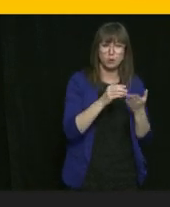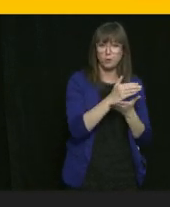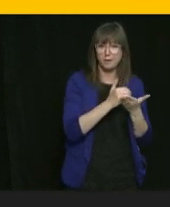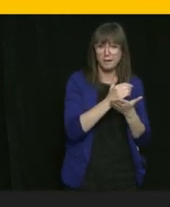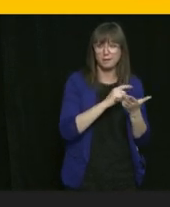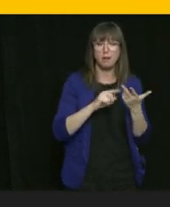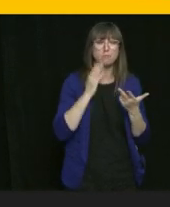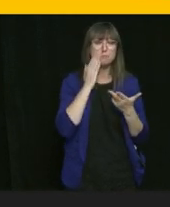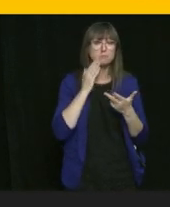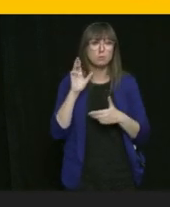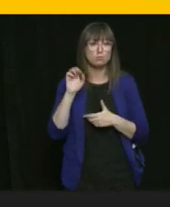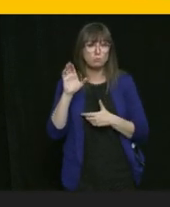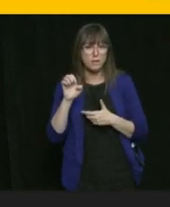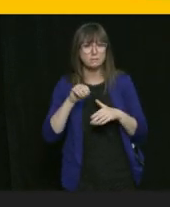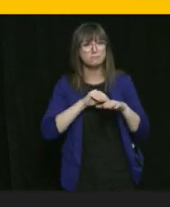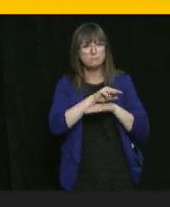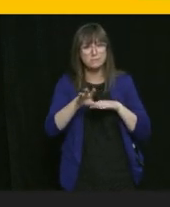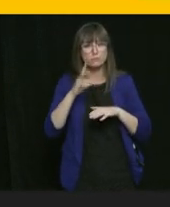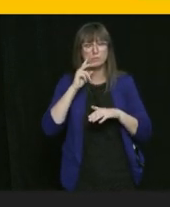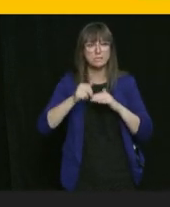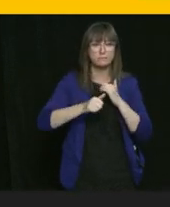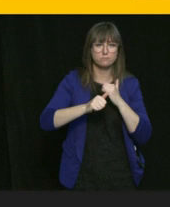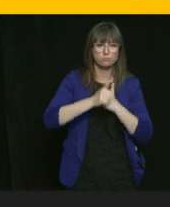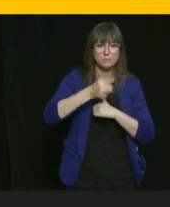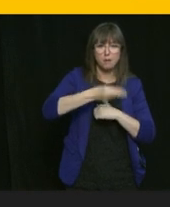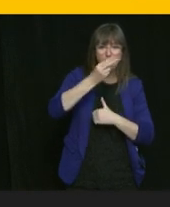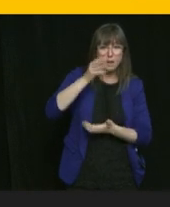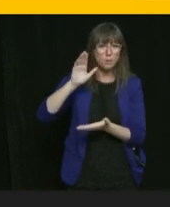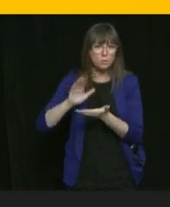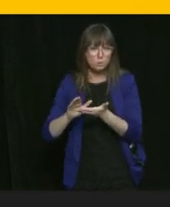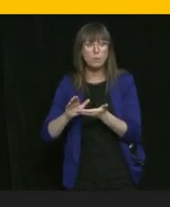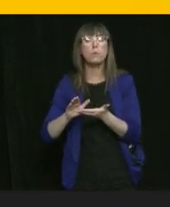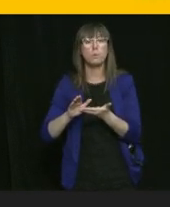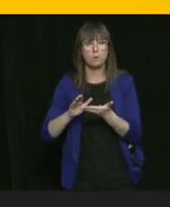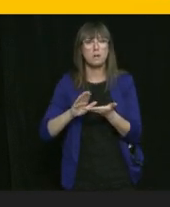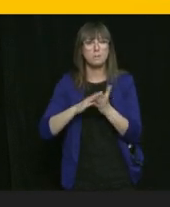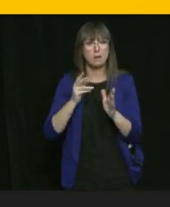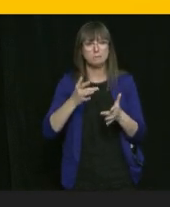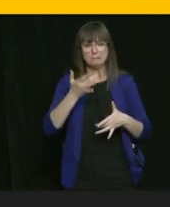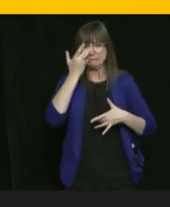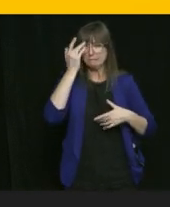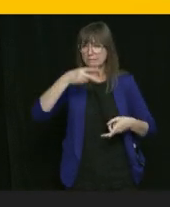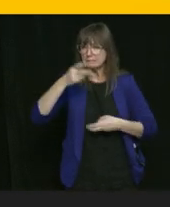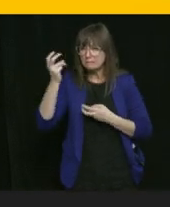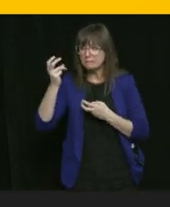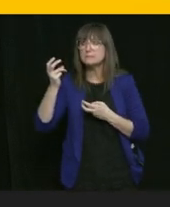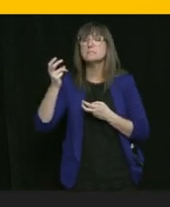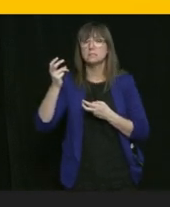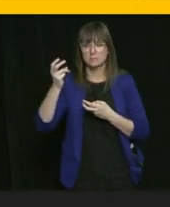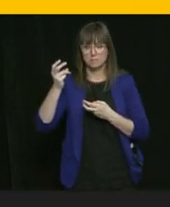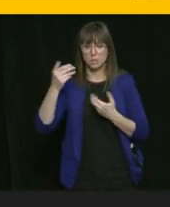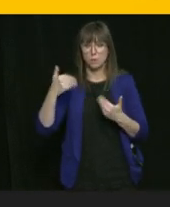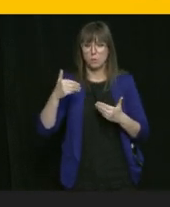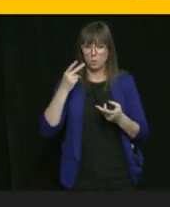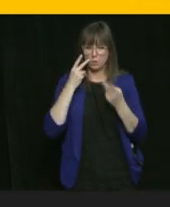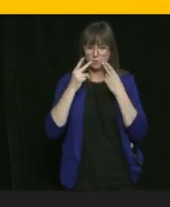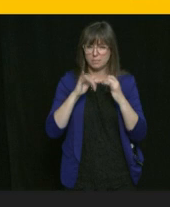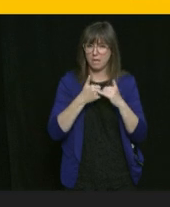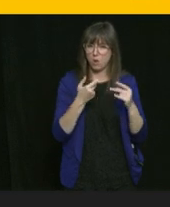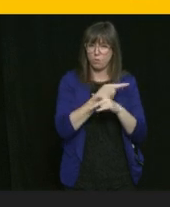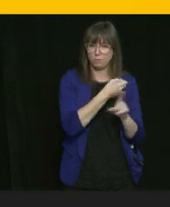have influenced people's risks of being infected and becoming severely ill, and resulted in disproportionate impacts